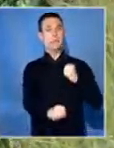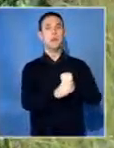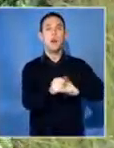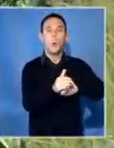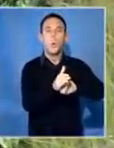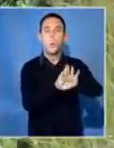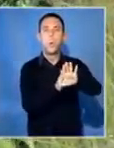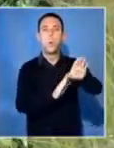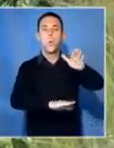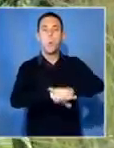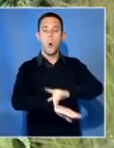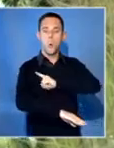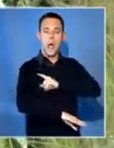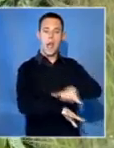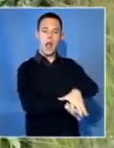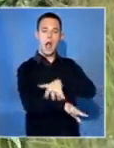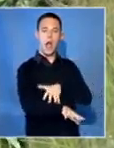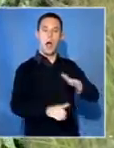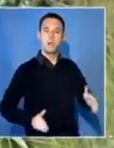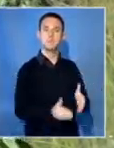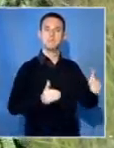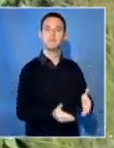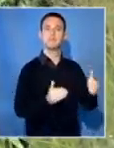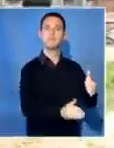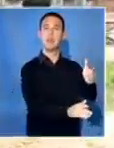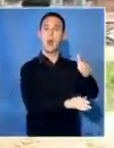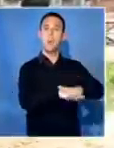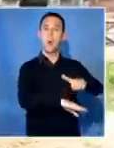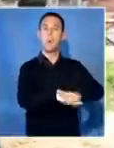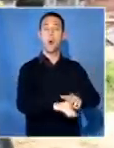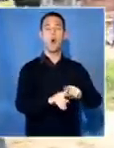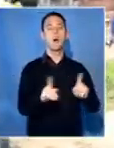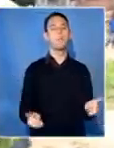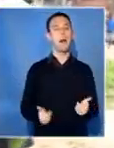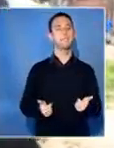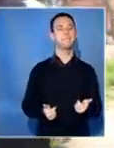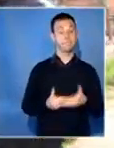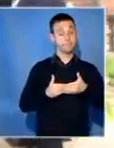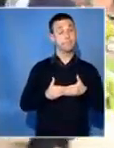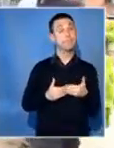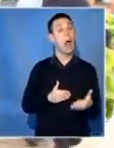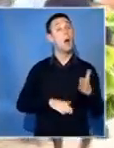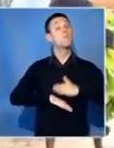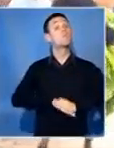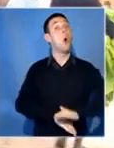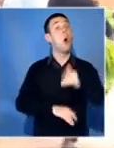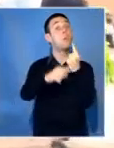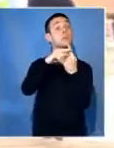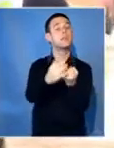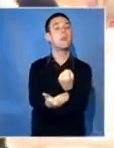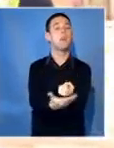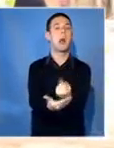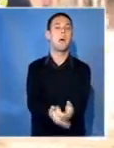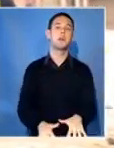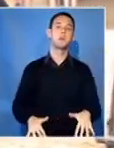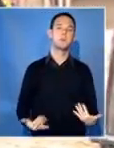by a rebounding agricultural sector. But that's where the good news ends. According to the World Bank, economic growth will fall shy